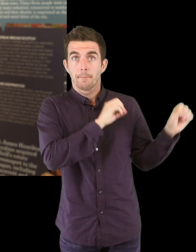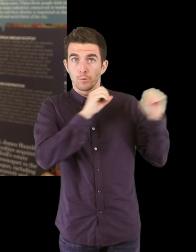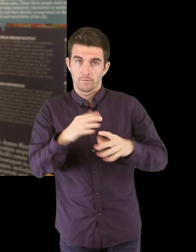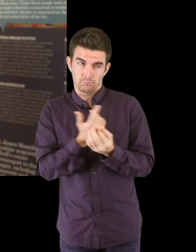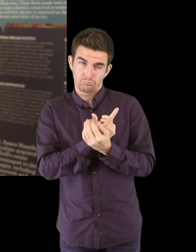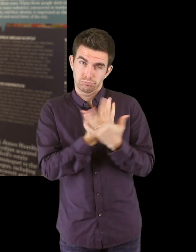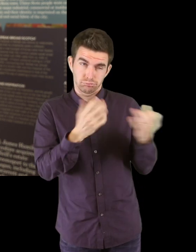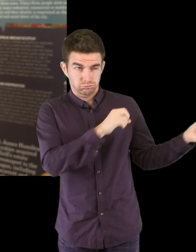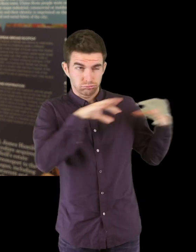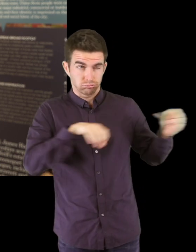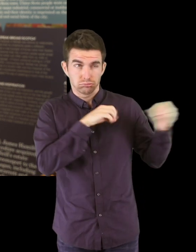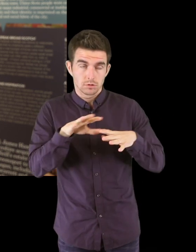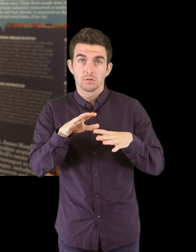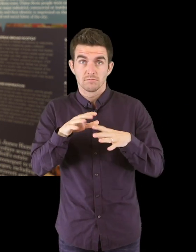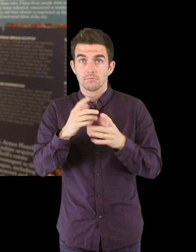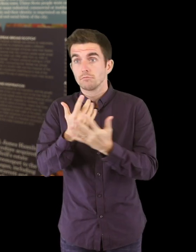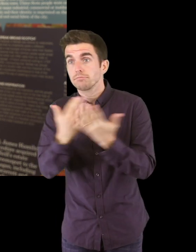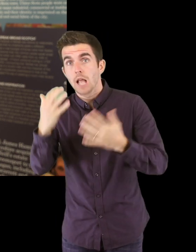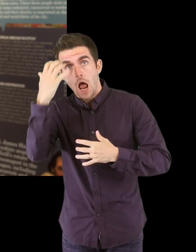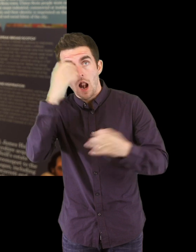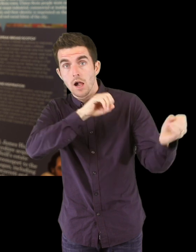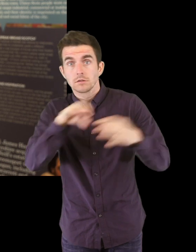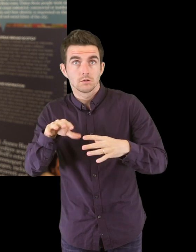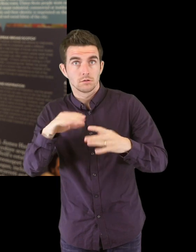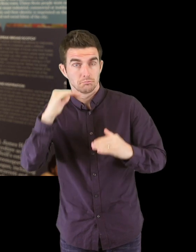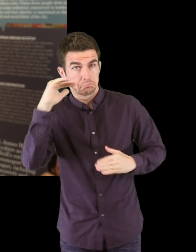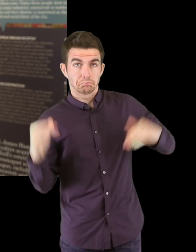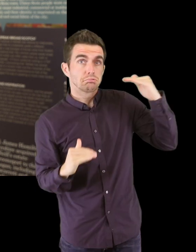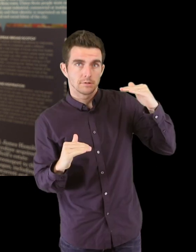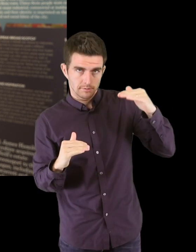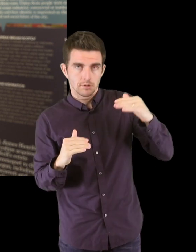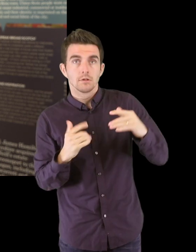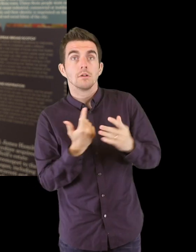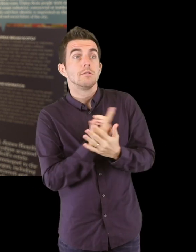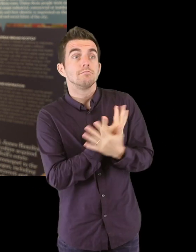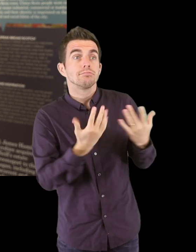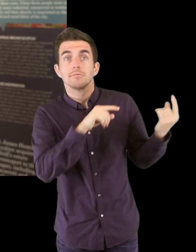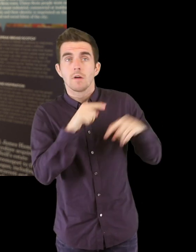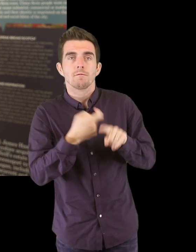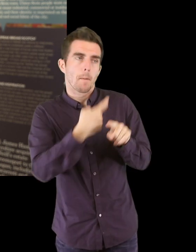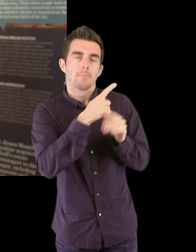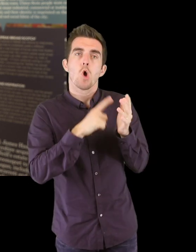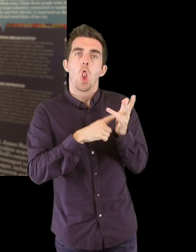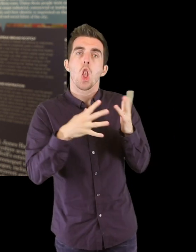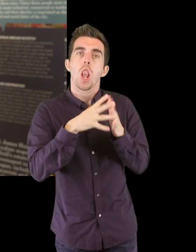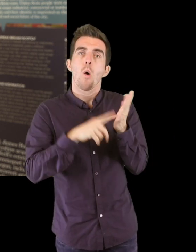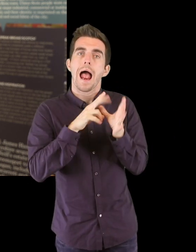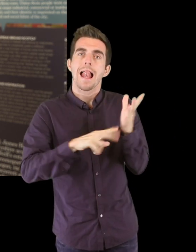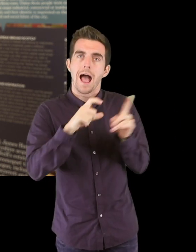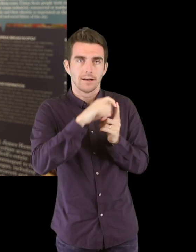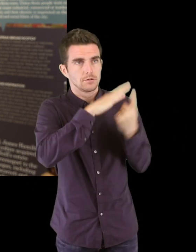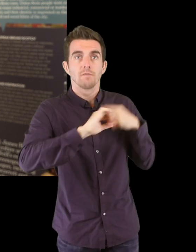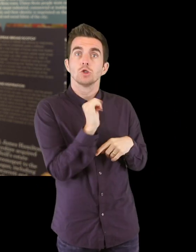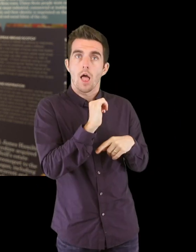arrived in great numbers, outnumbering English settlers in most areas of the province. They came mainly from the lowlands of Scotland,